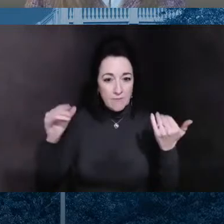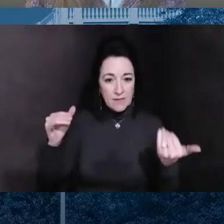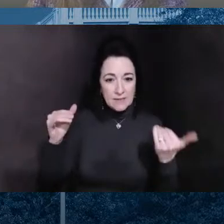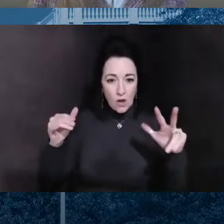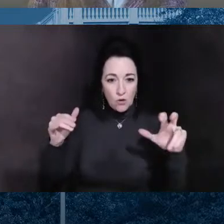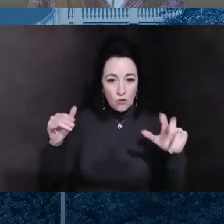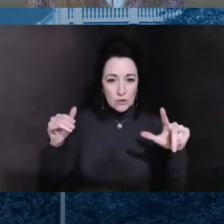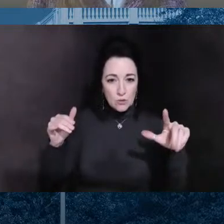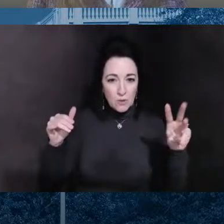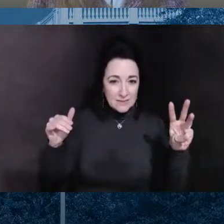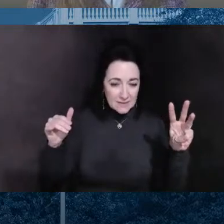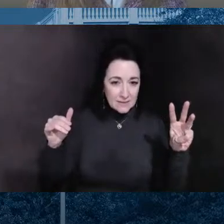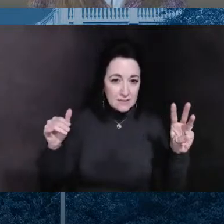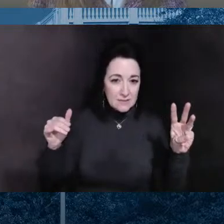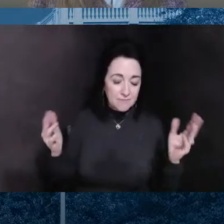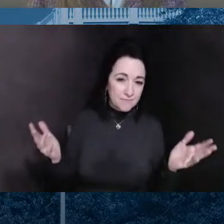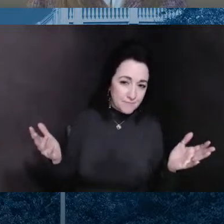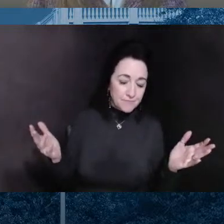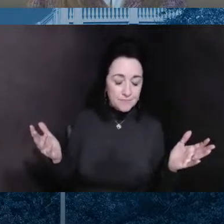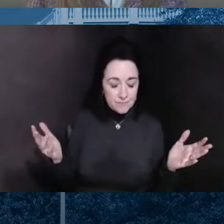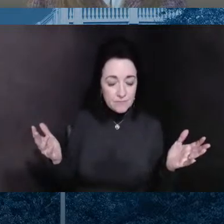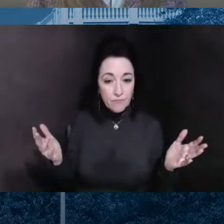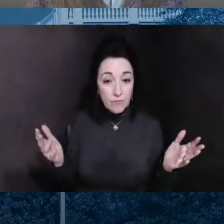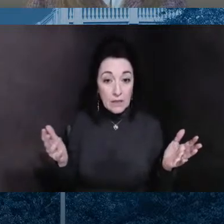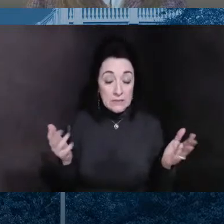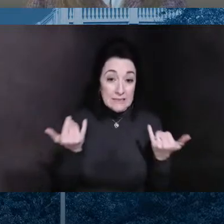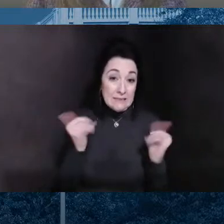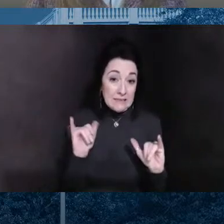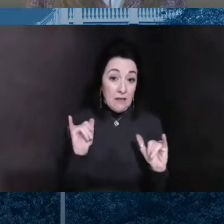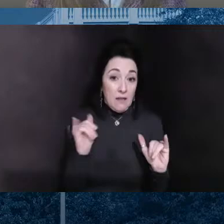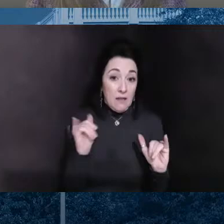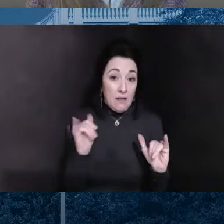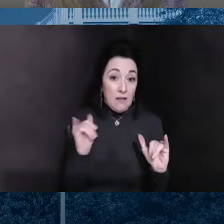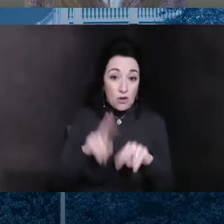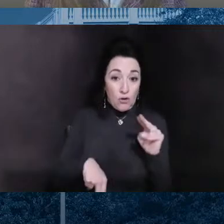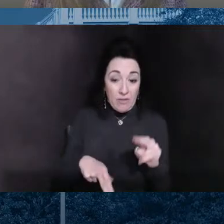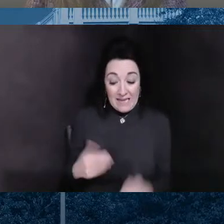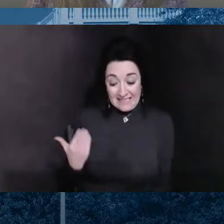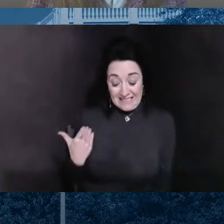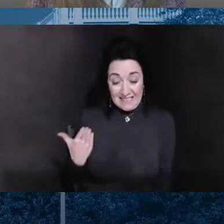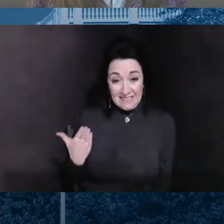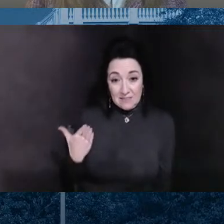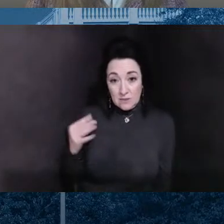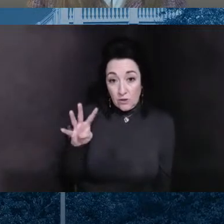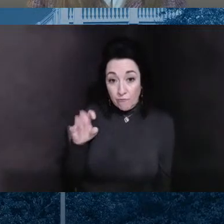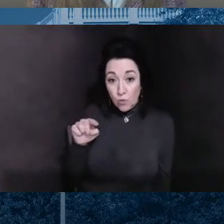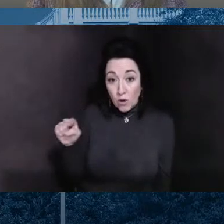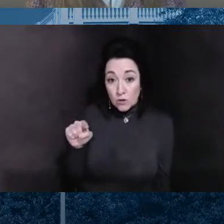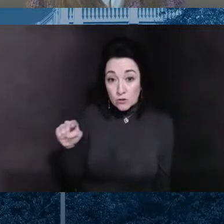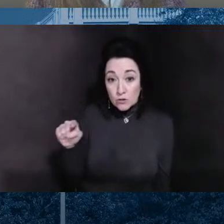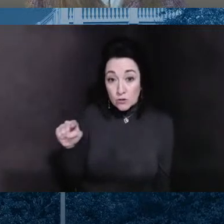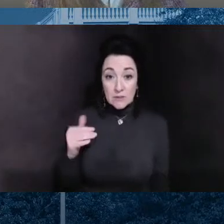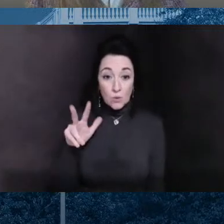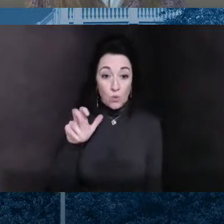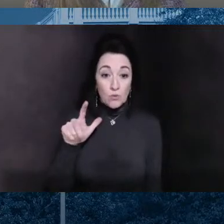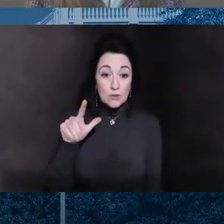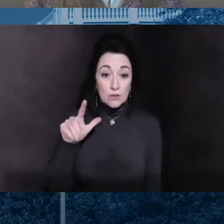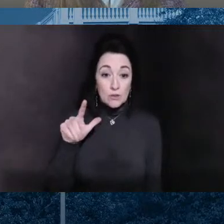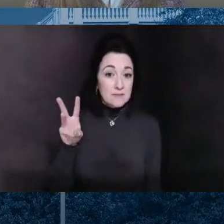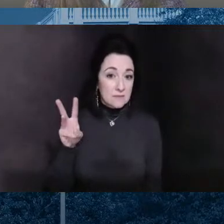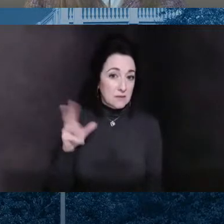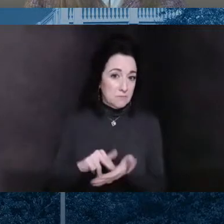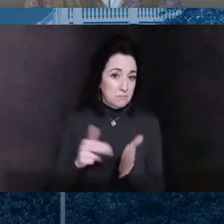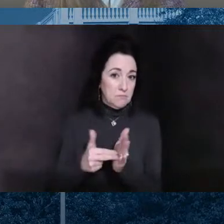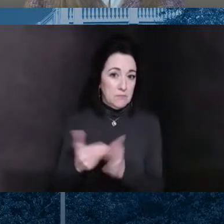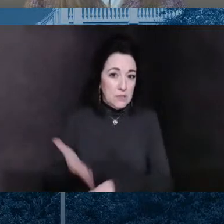Now we're down to 326. So we're heading in the right direction. We still need folks to wear the mask, keep social distance, make sure you